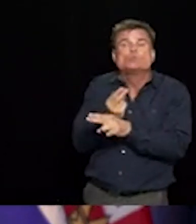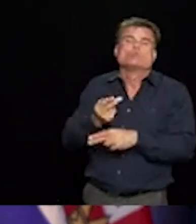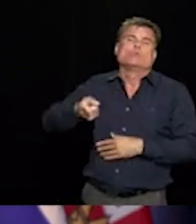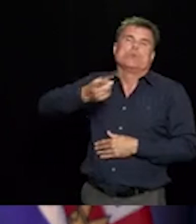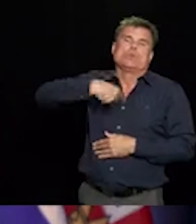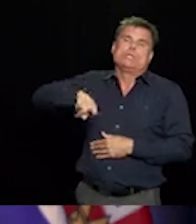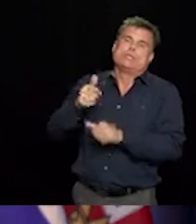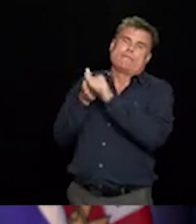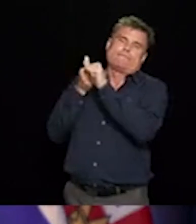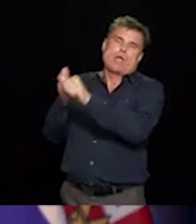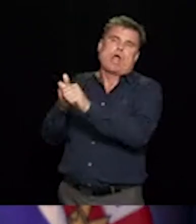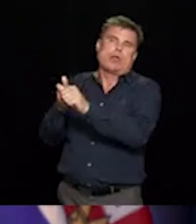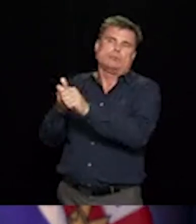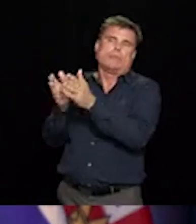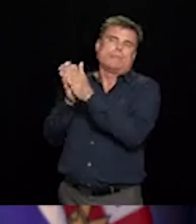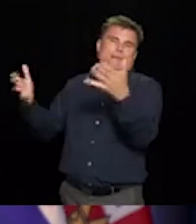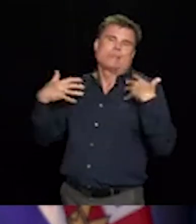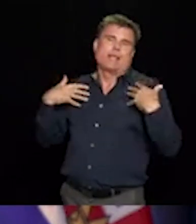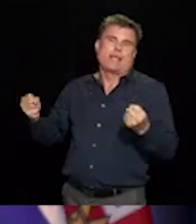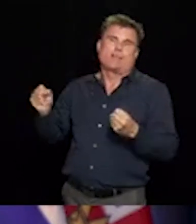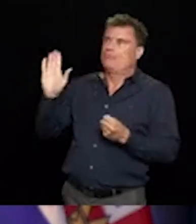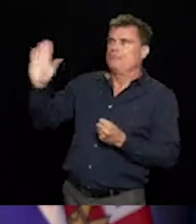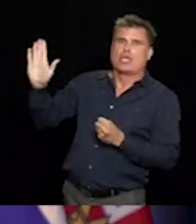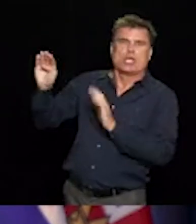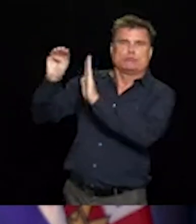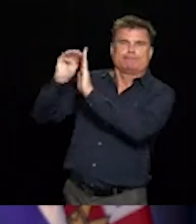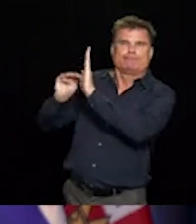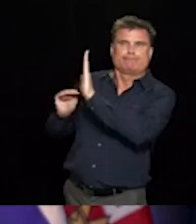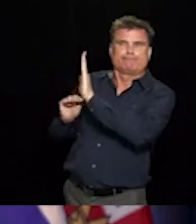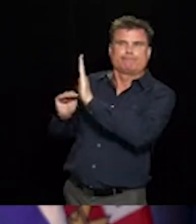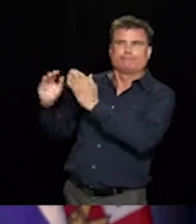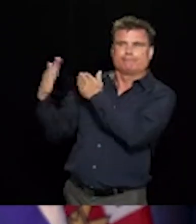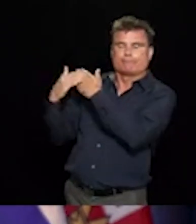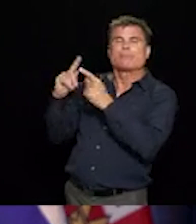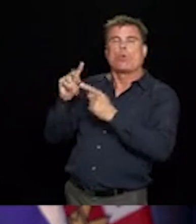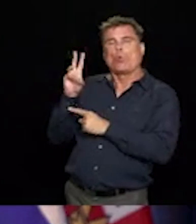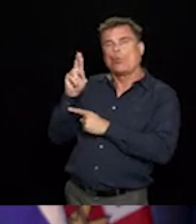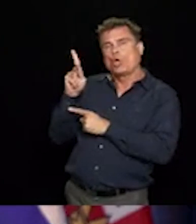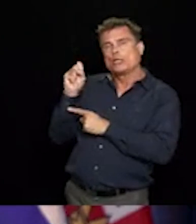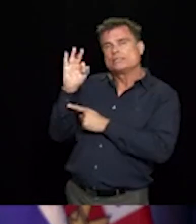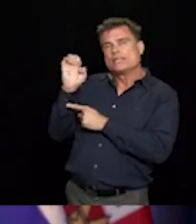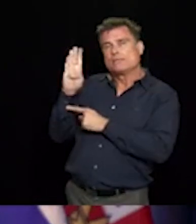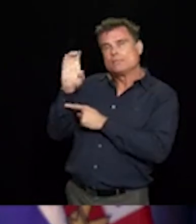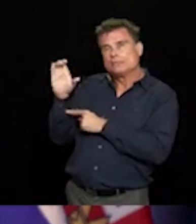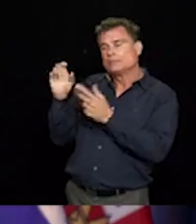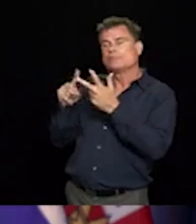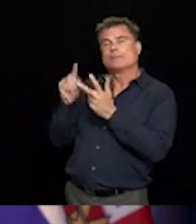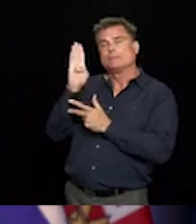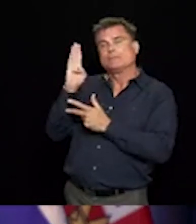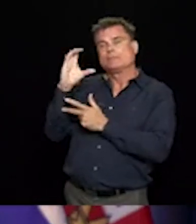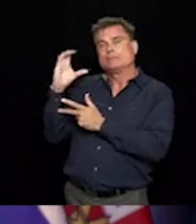health officer and the other regulatory agencies around occupational health and safety. But as